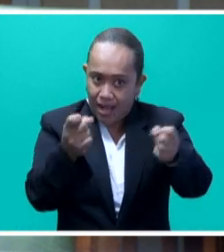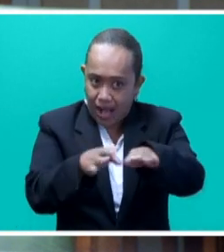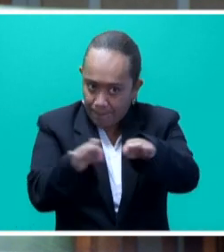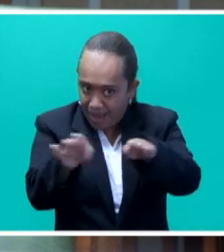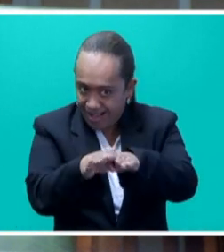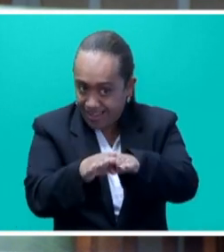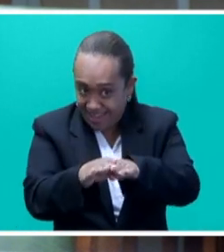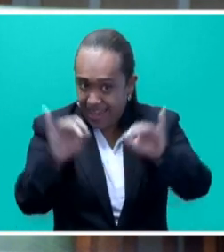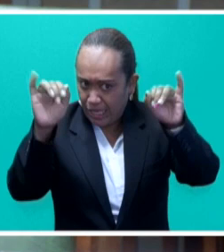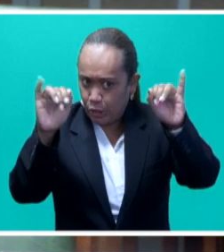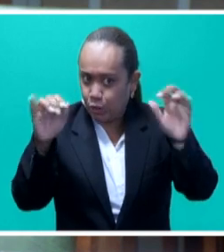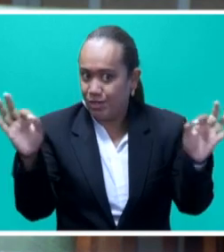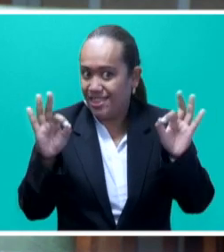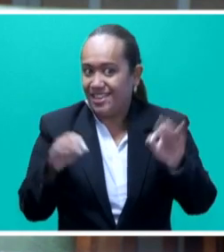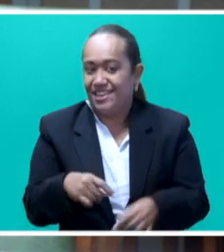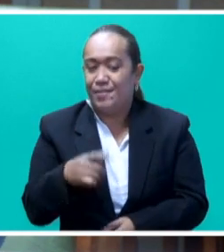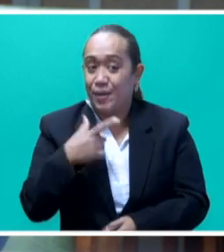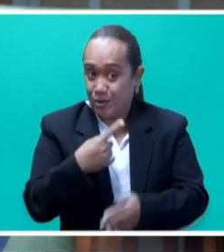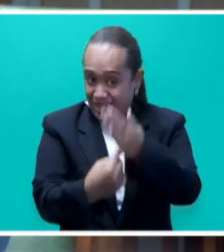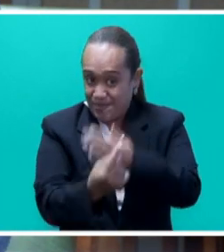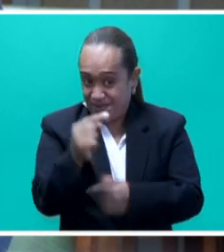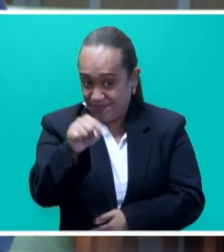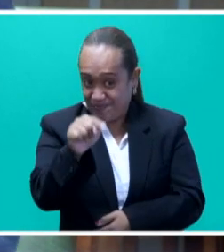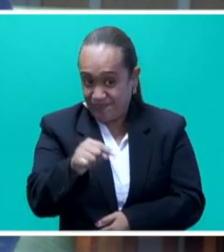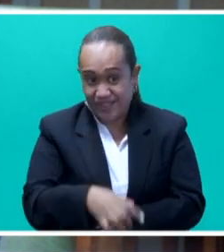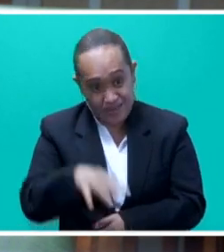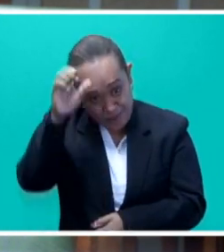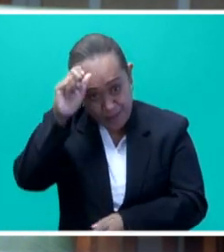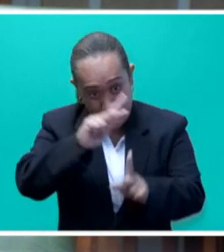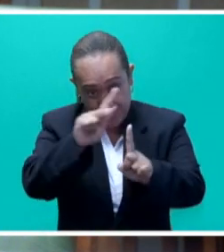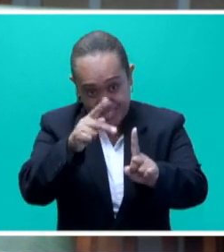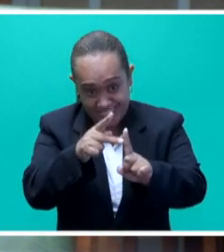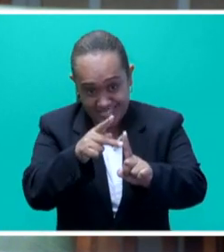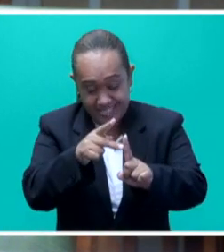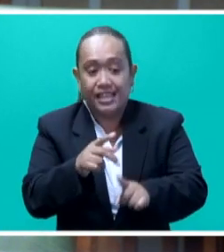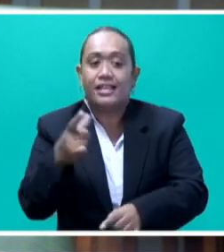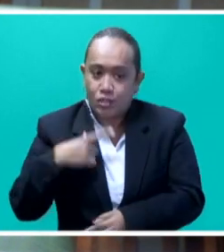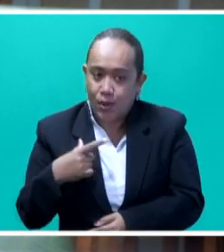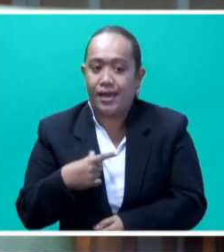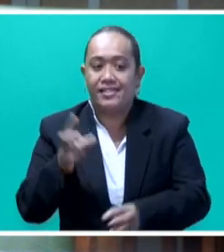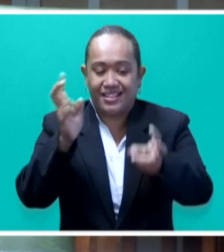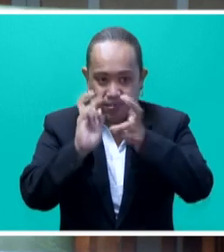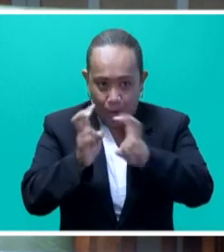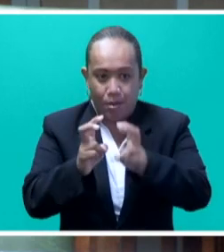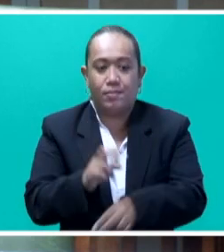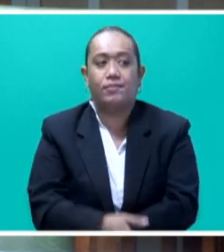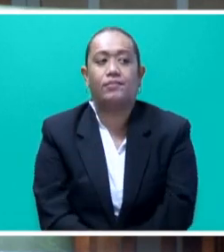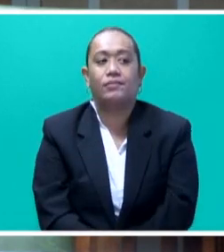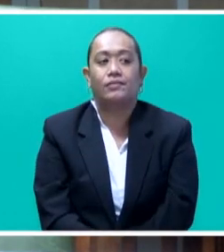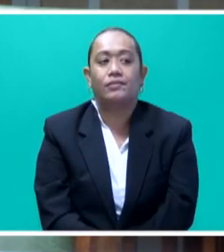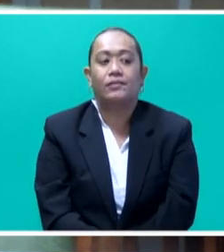not commenting on it because you see them as the political nemesis. That's the problem. That's the problem and